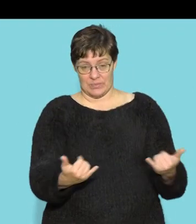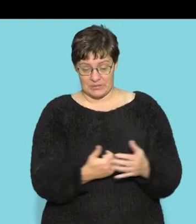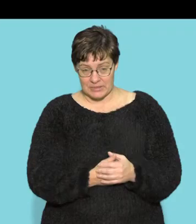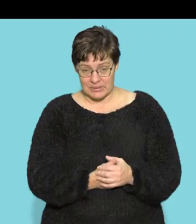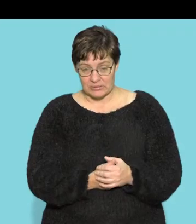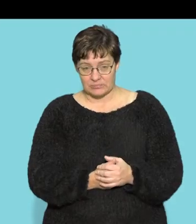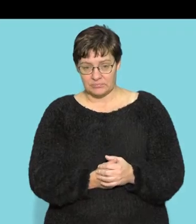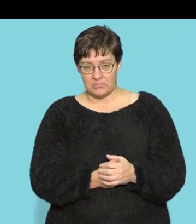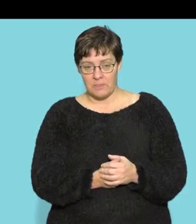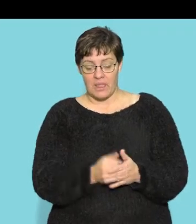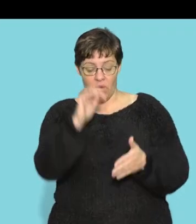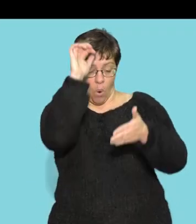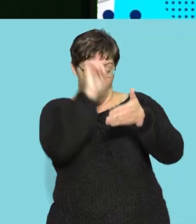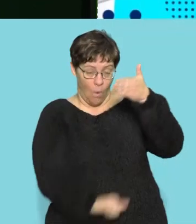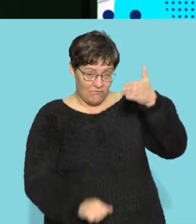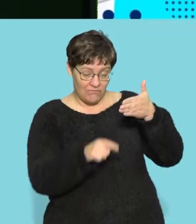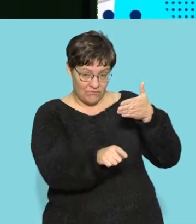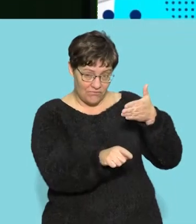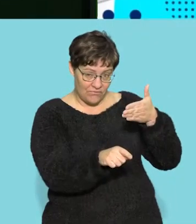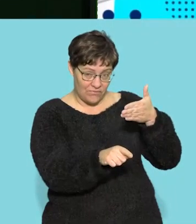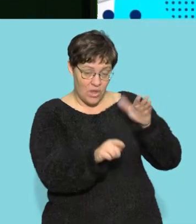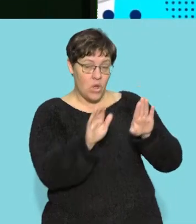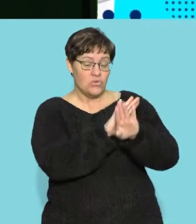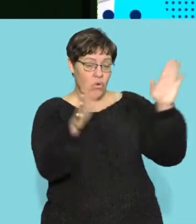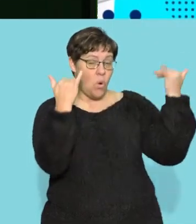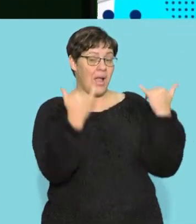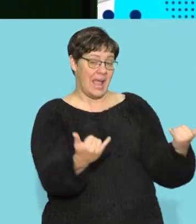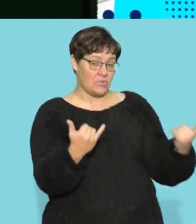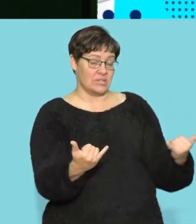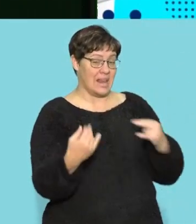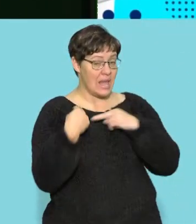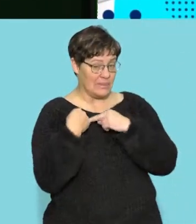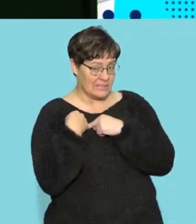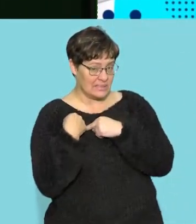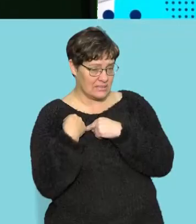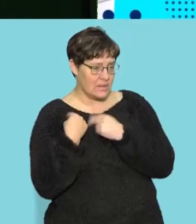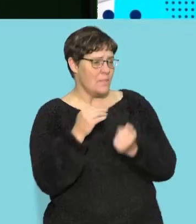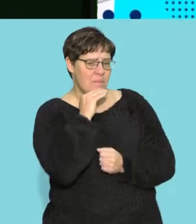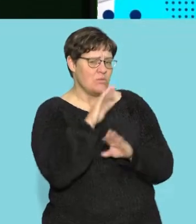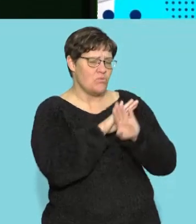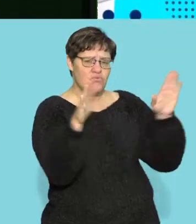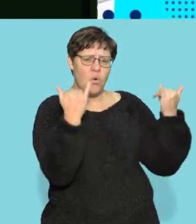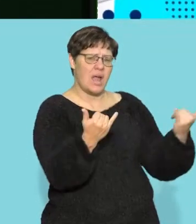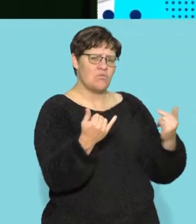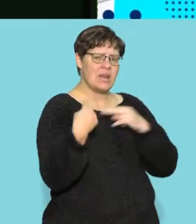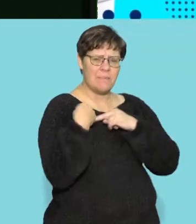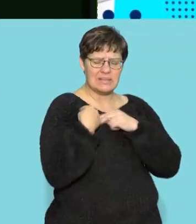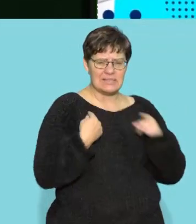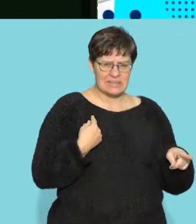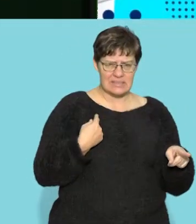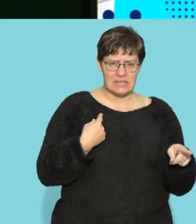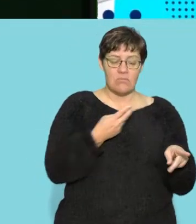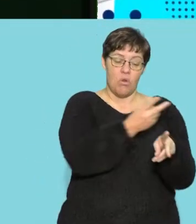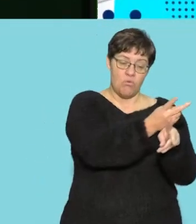Now, the moment you subtract that from your non-current liability, so in other words, your non-current liability is